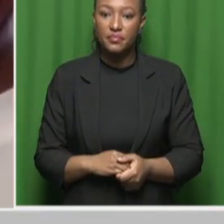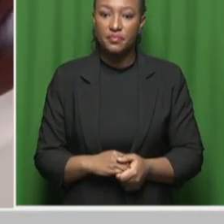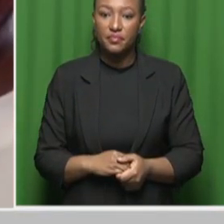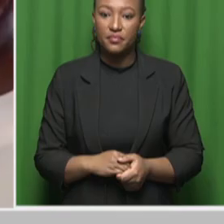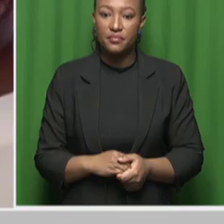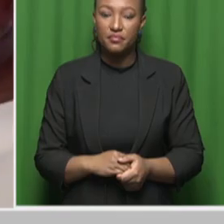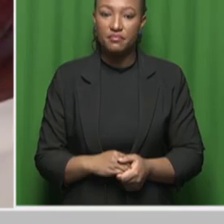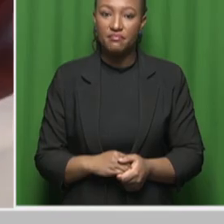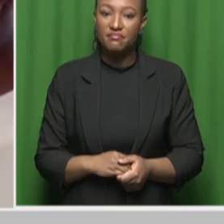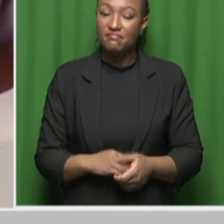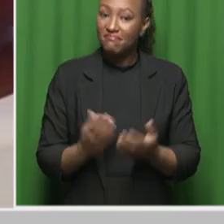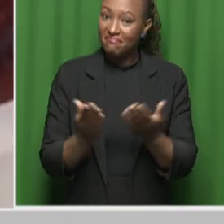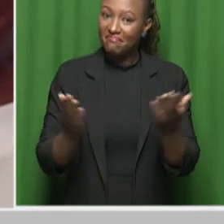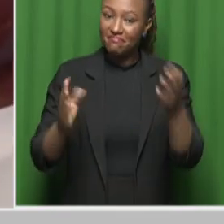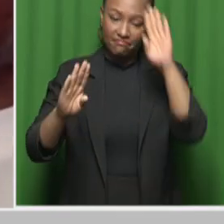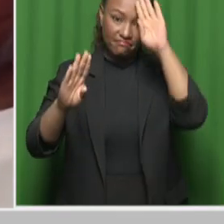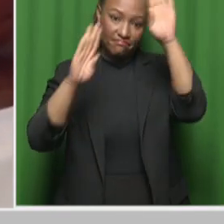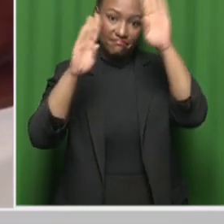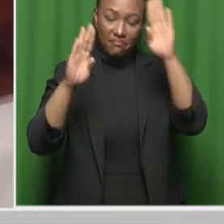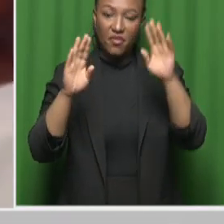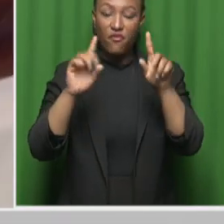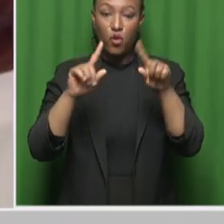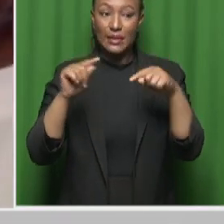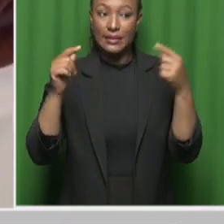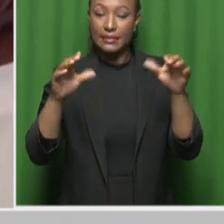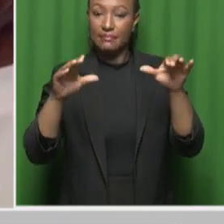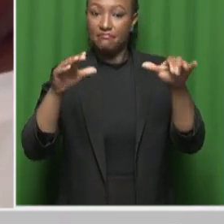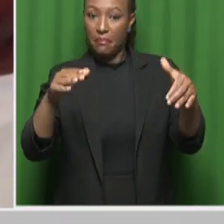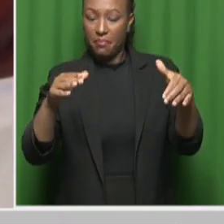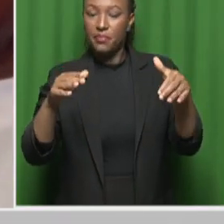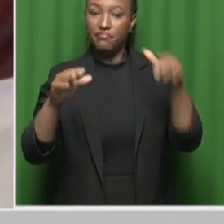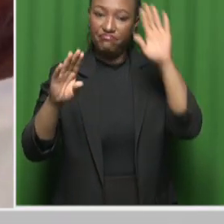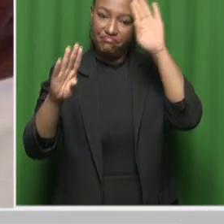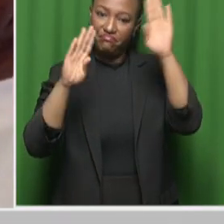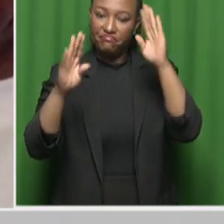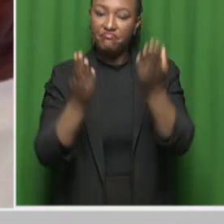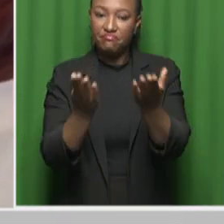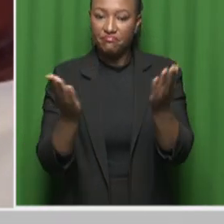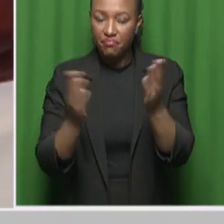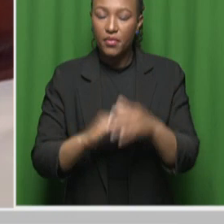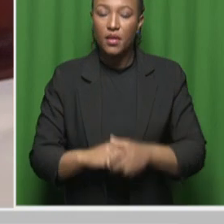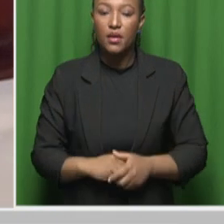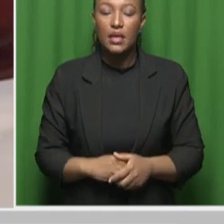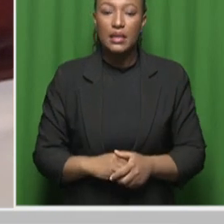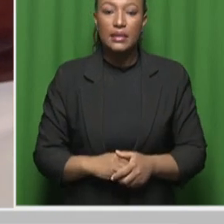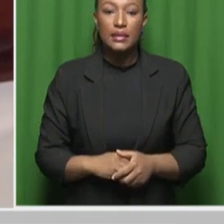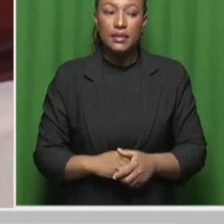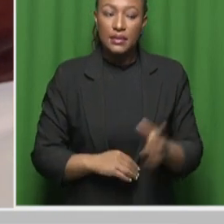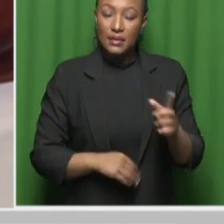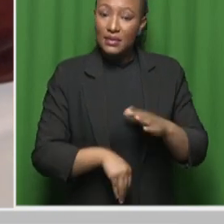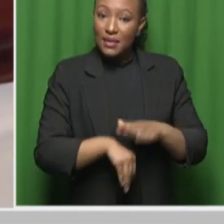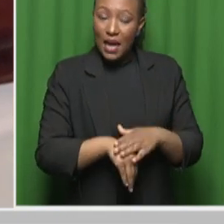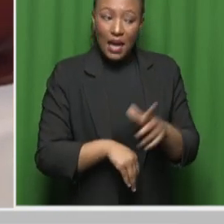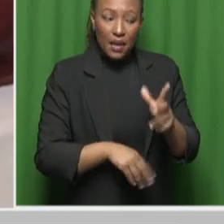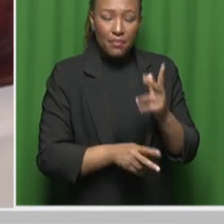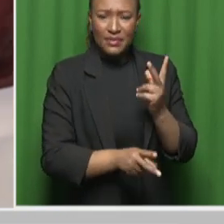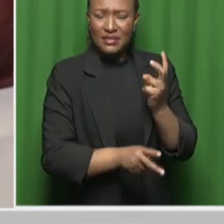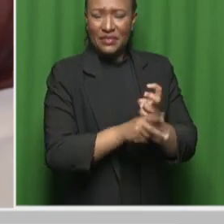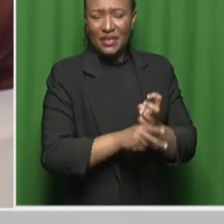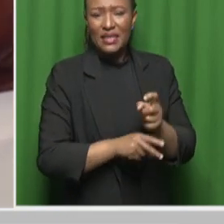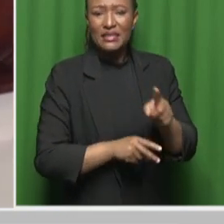Well, good morning and good morning to your viewers as well. Well, this is an incredibly difficult time, in particular for the